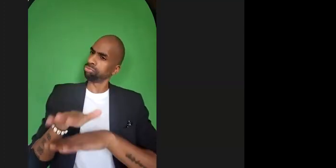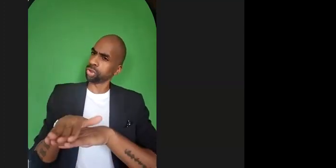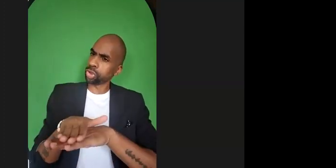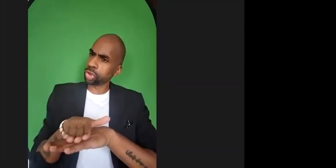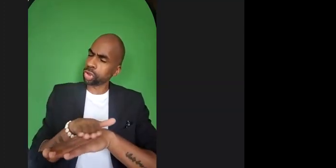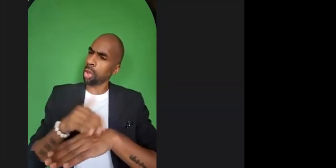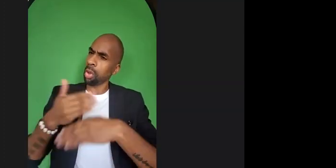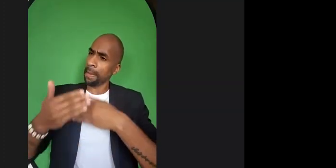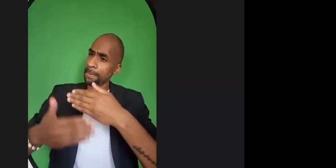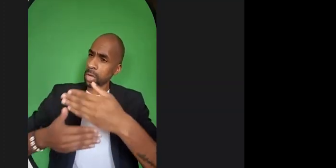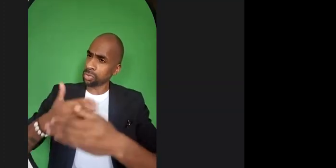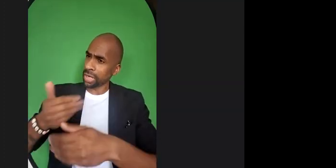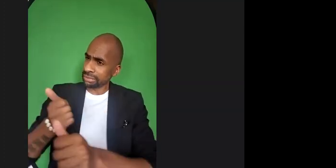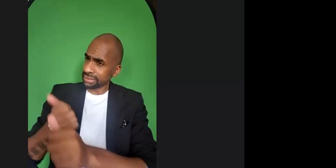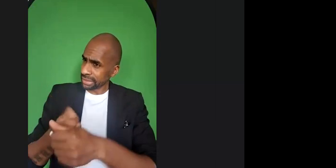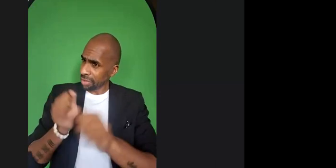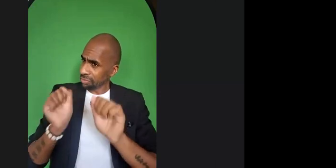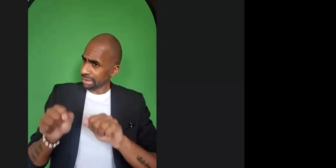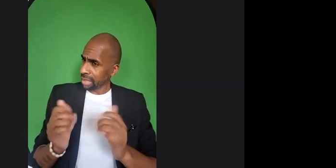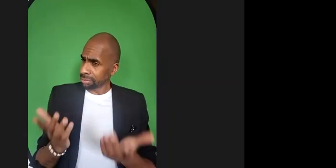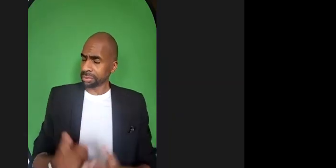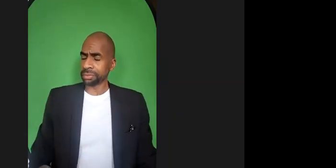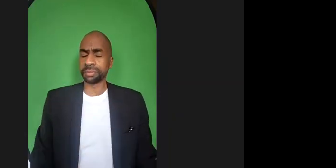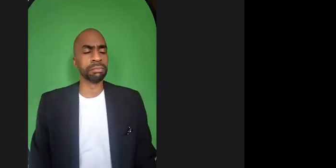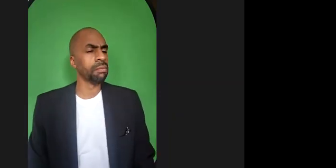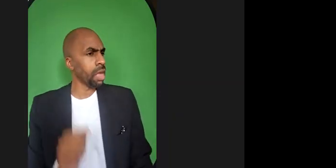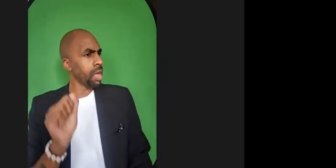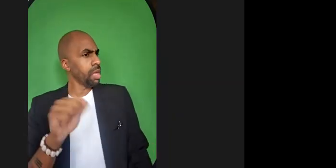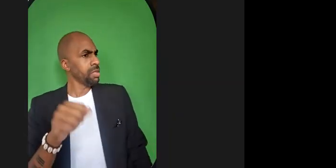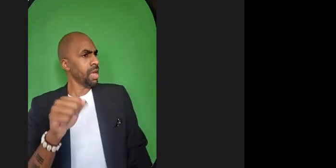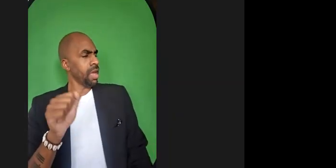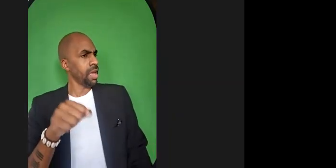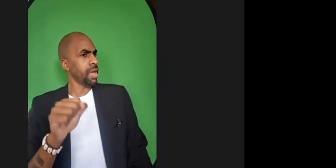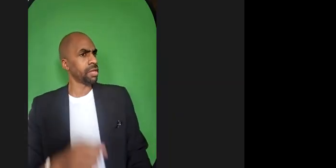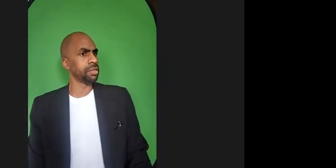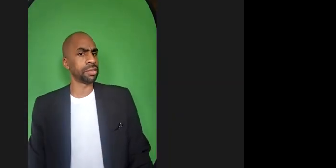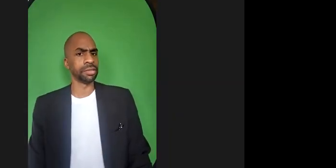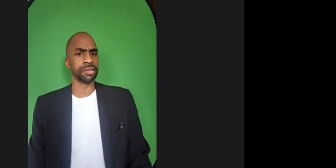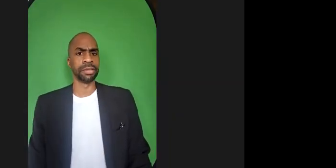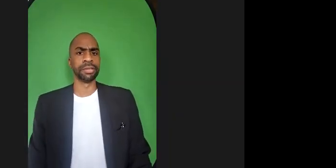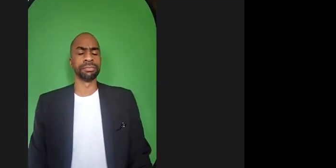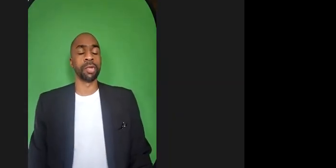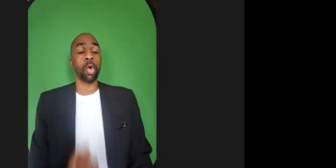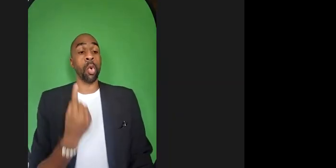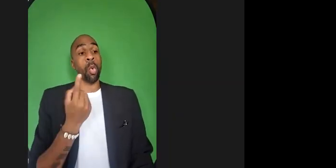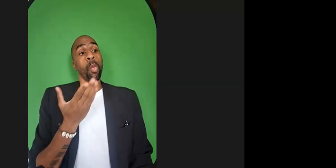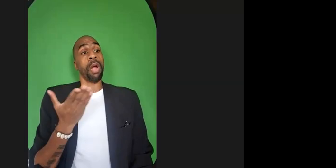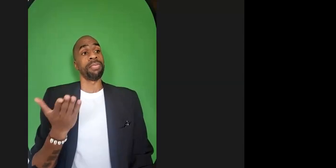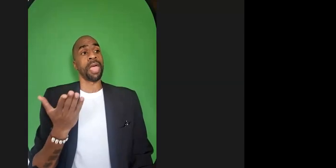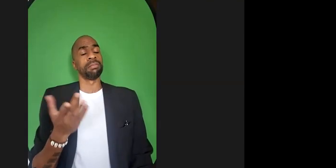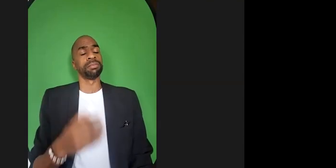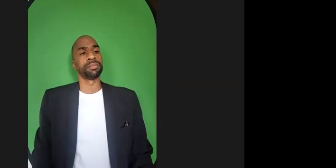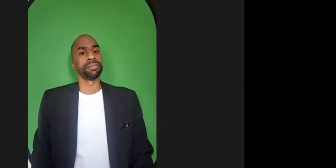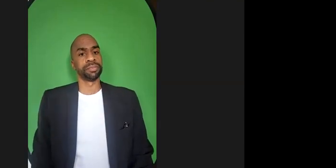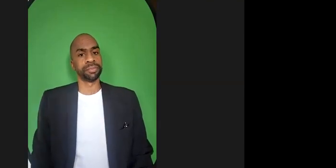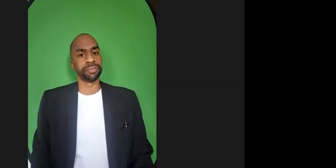own? Yeah. So, you know, one really staggering thing about ALS is that